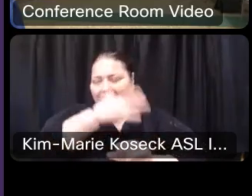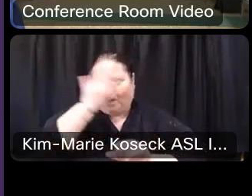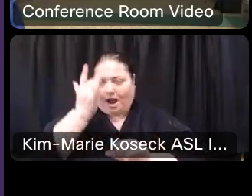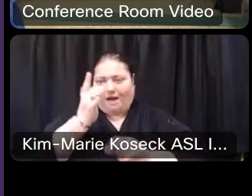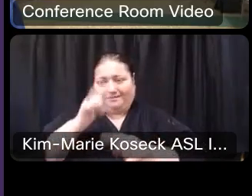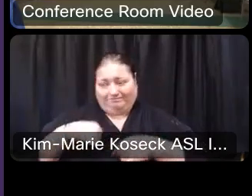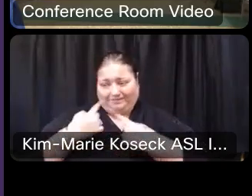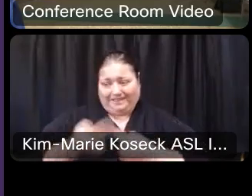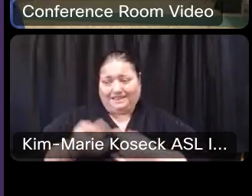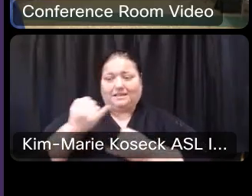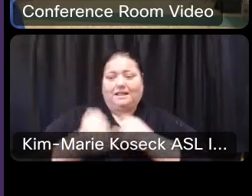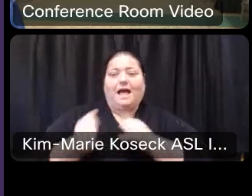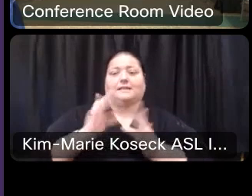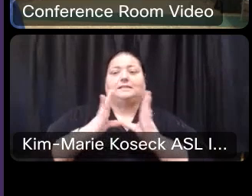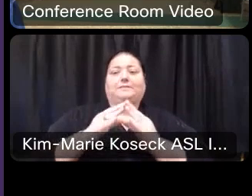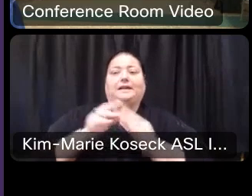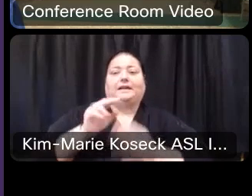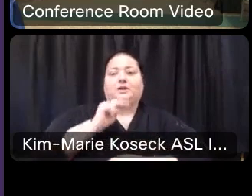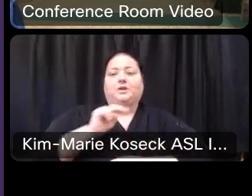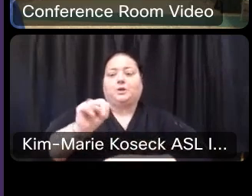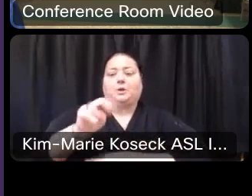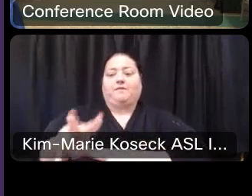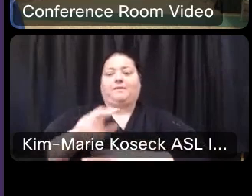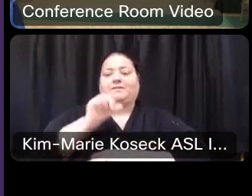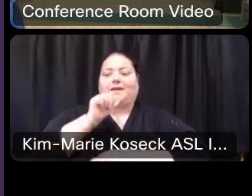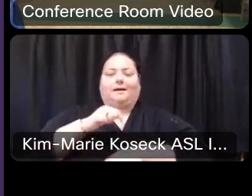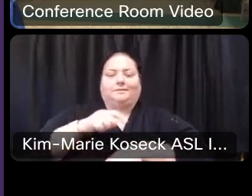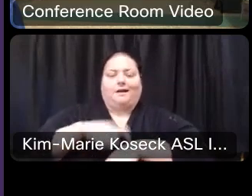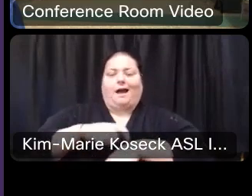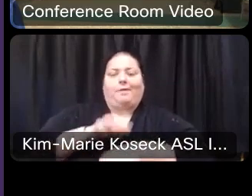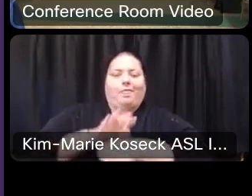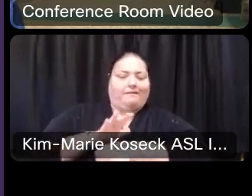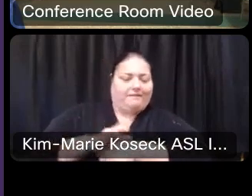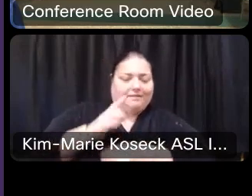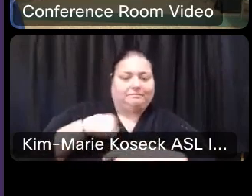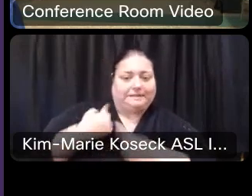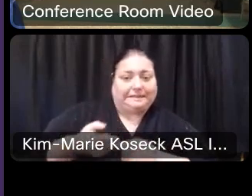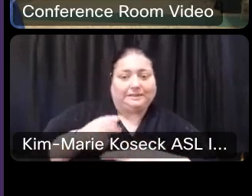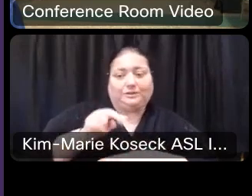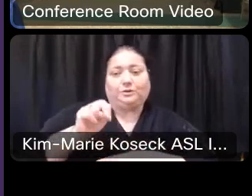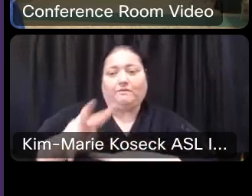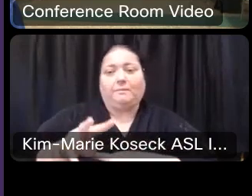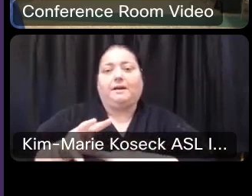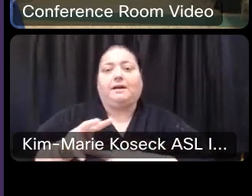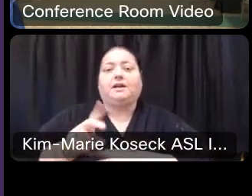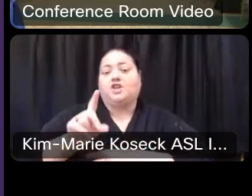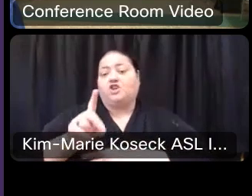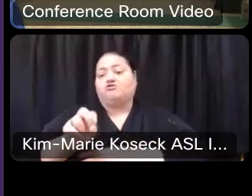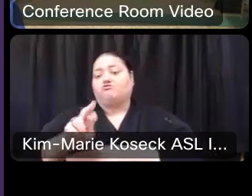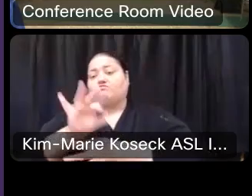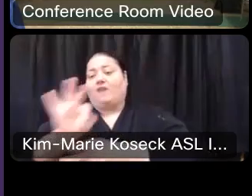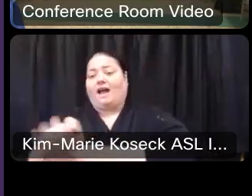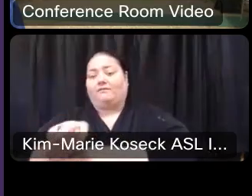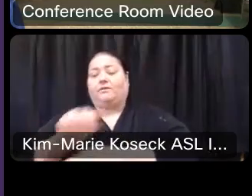meeting in November. There just hasn't been that much time since November. The goal is to have a draft available to all the members to